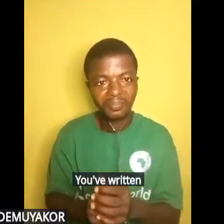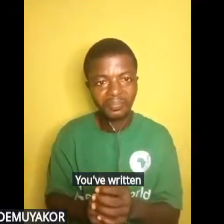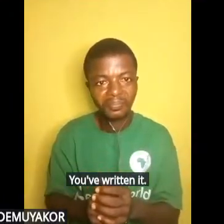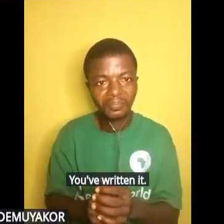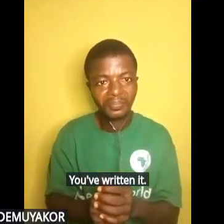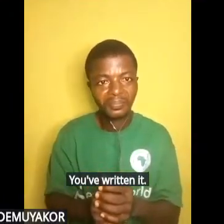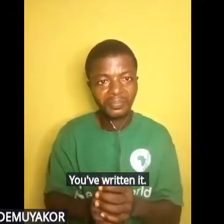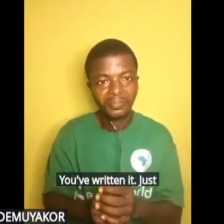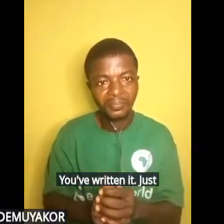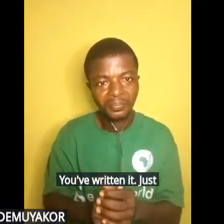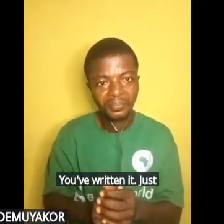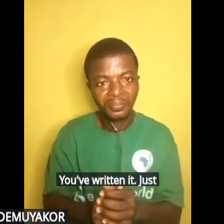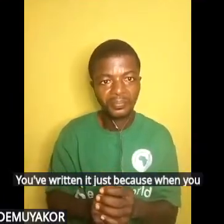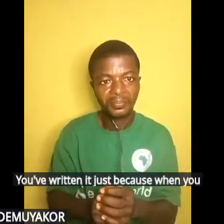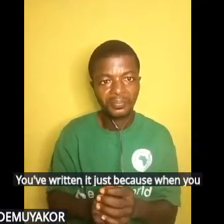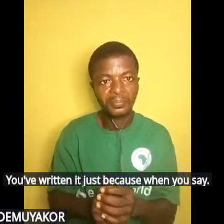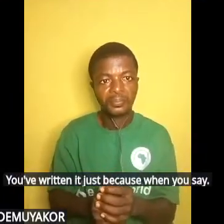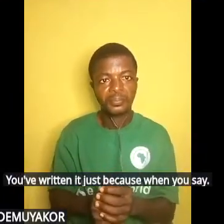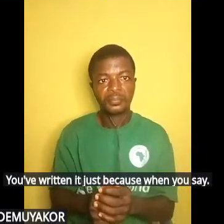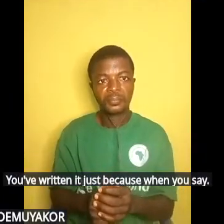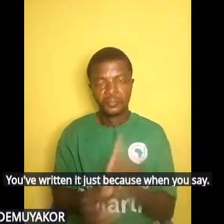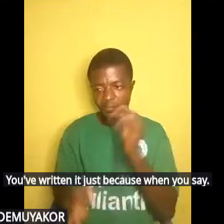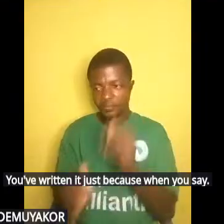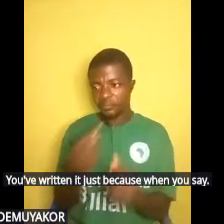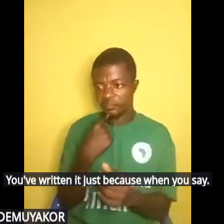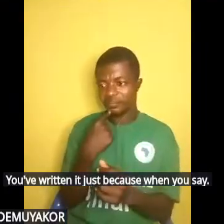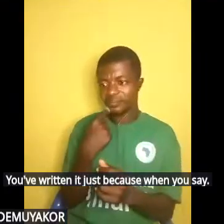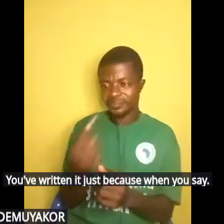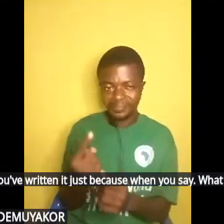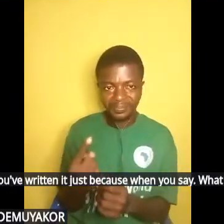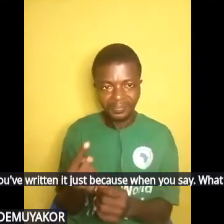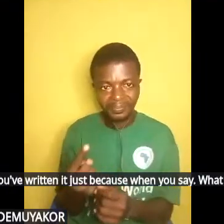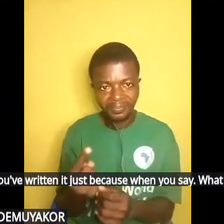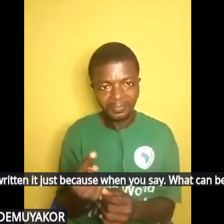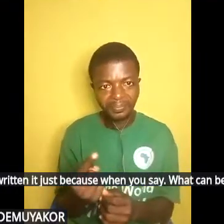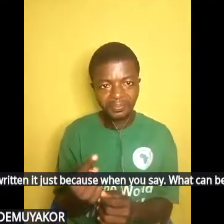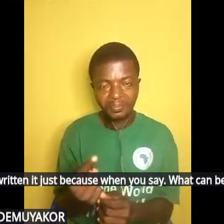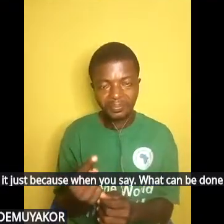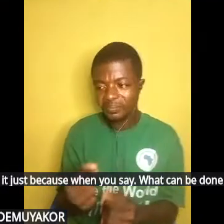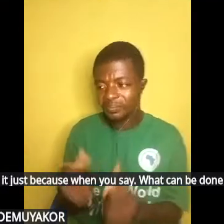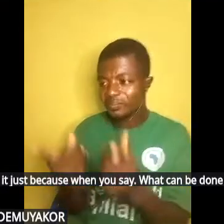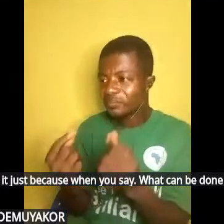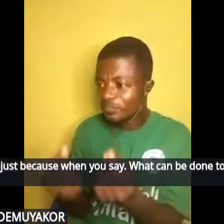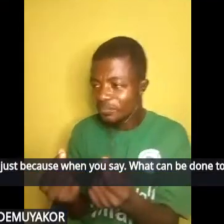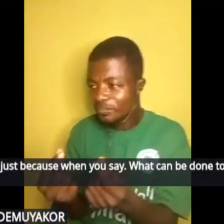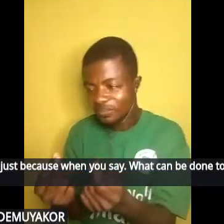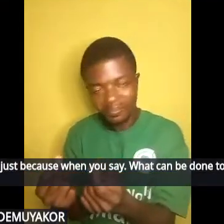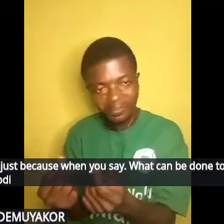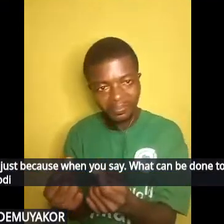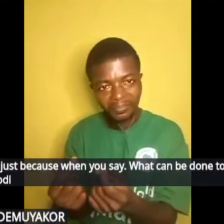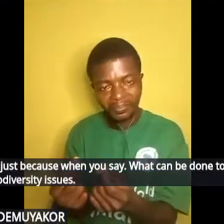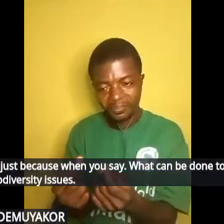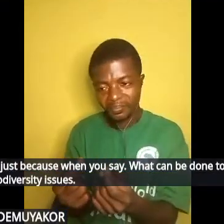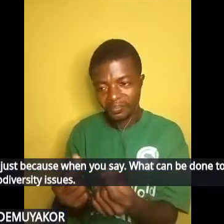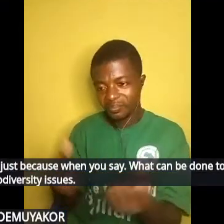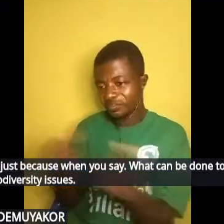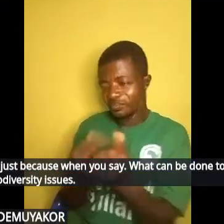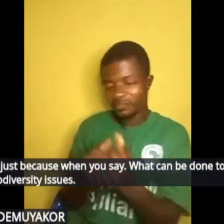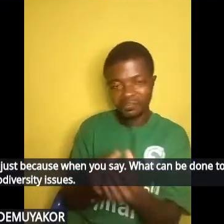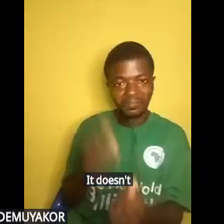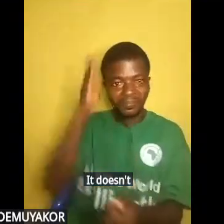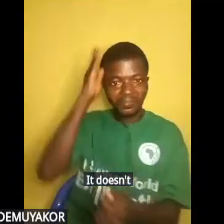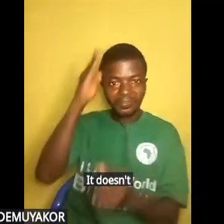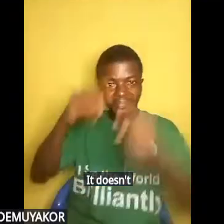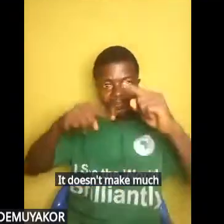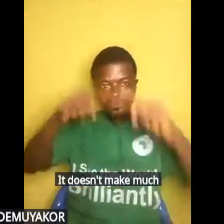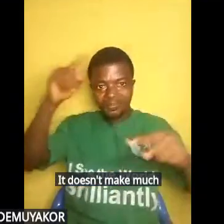just because when you say, what can be done to students who are having neurodiversity issues, it doesn't make